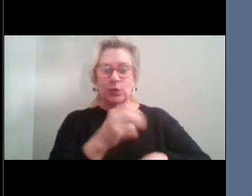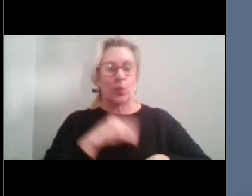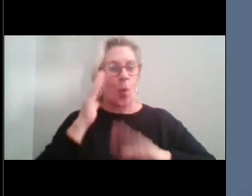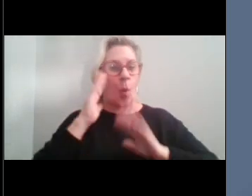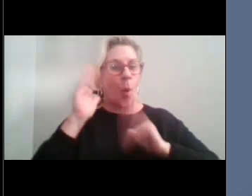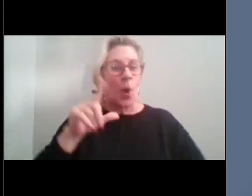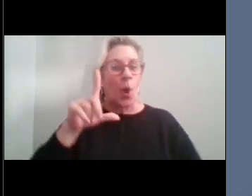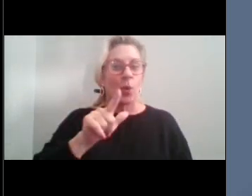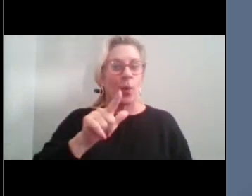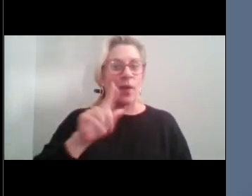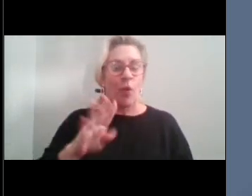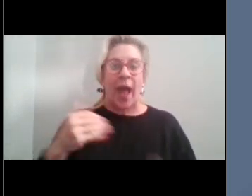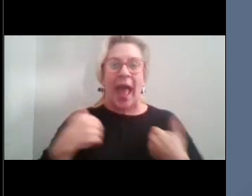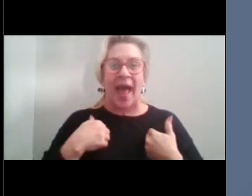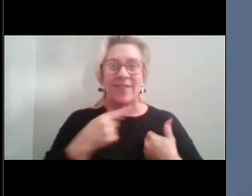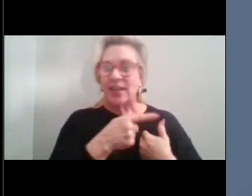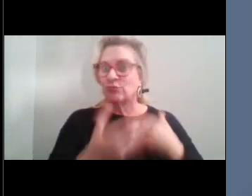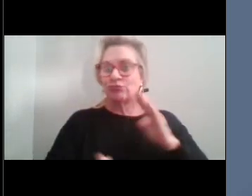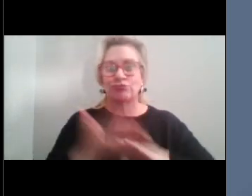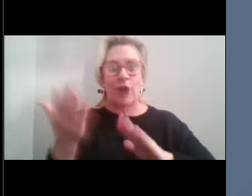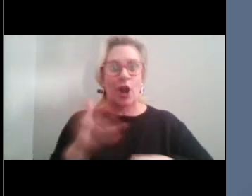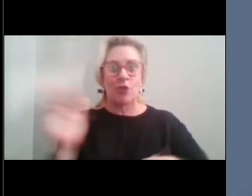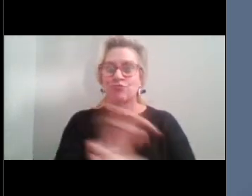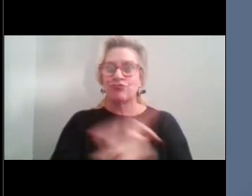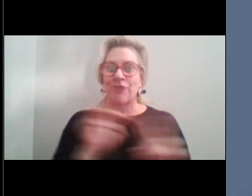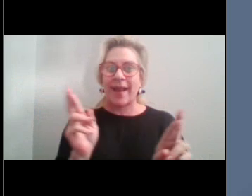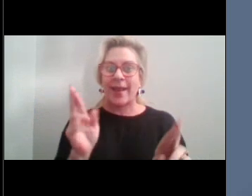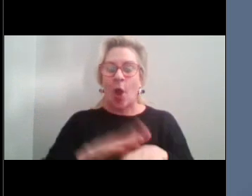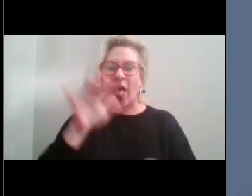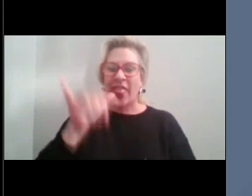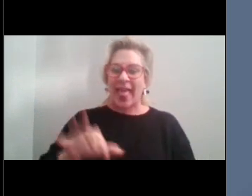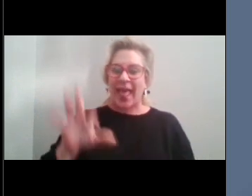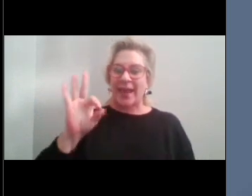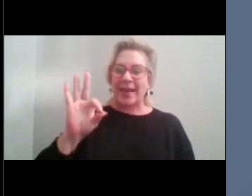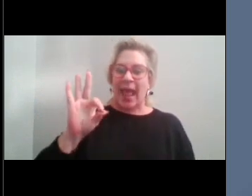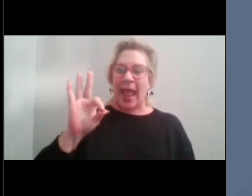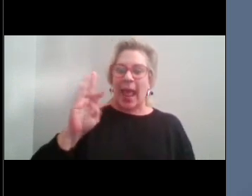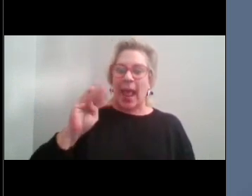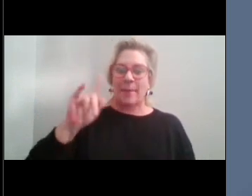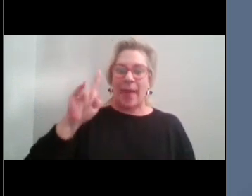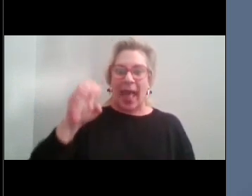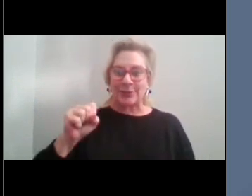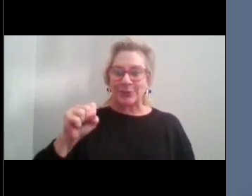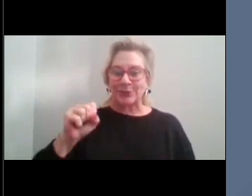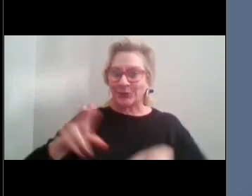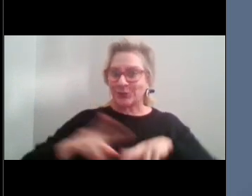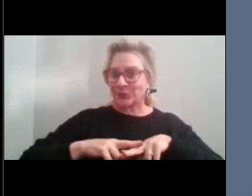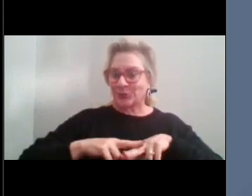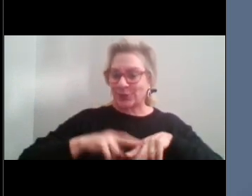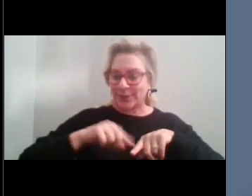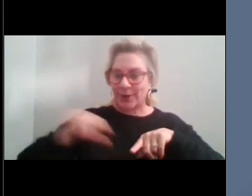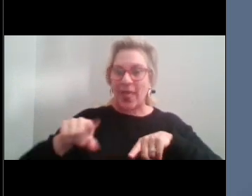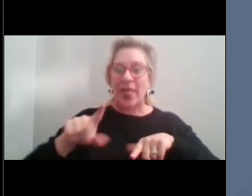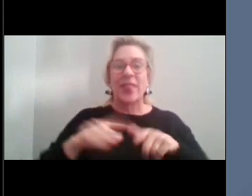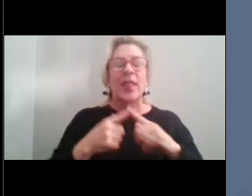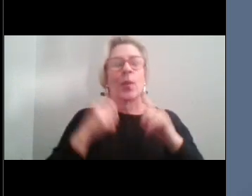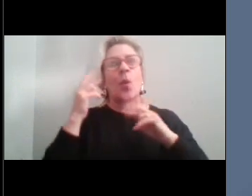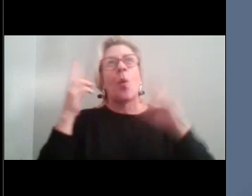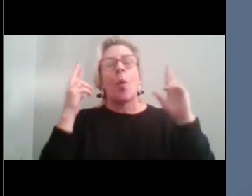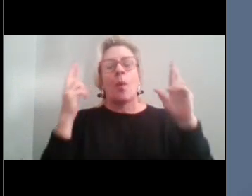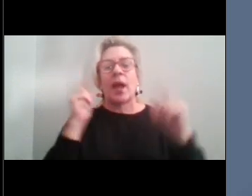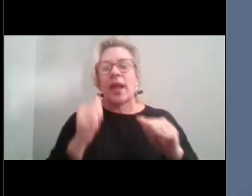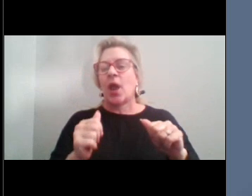have this vehicle operating on that 9-mile track, and eventually could operate throughout the entire Metrolink system,